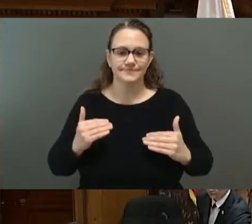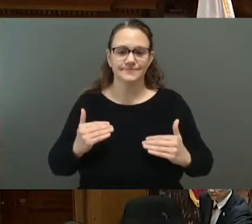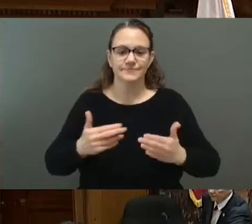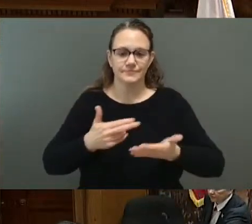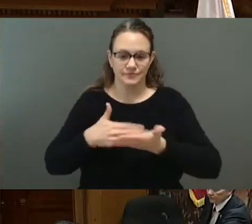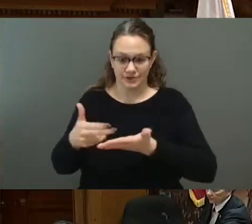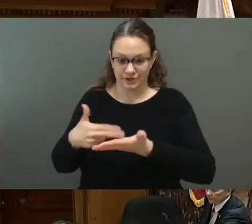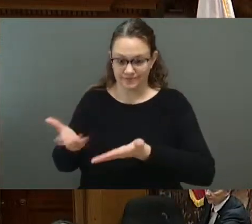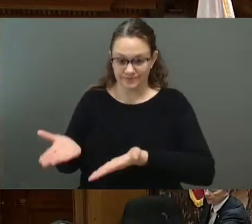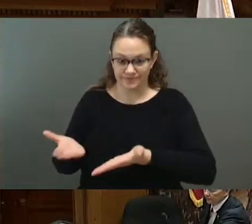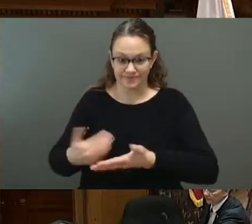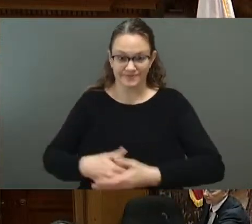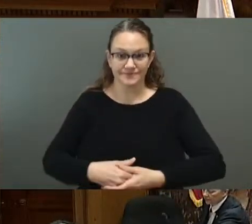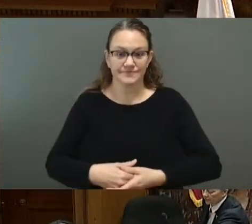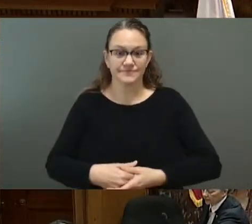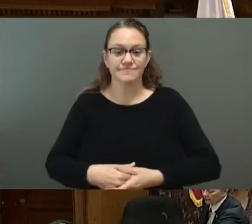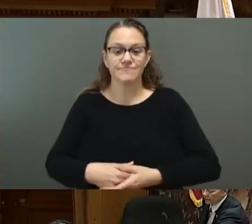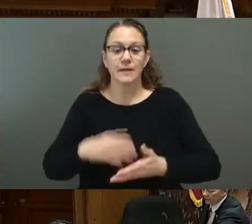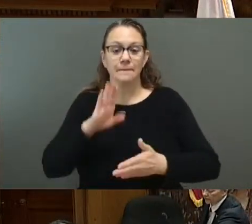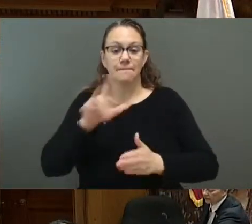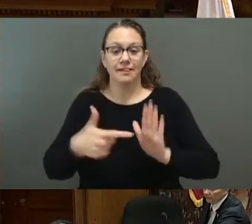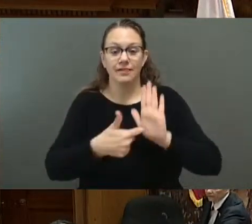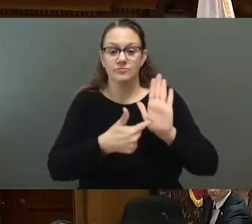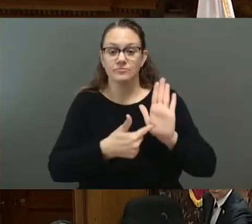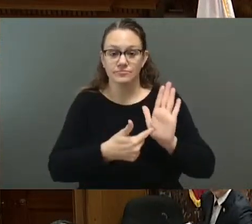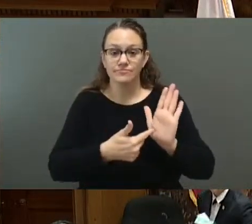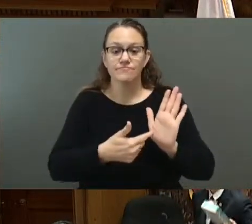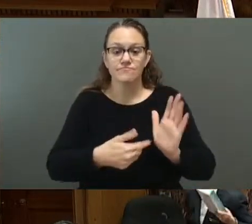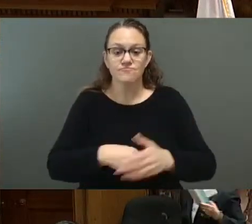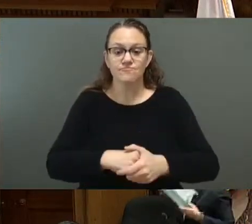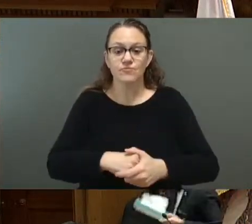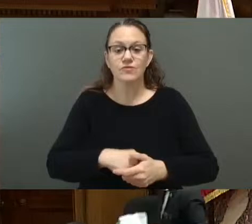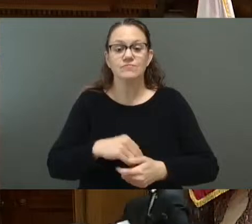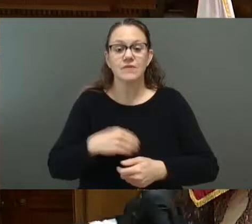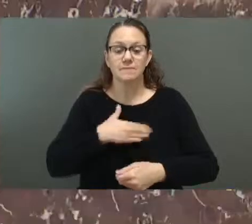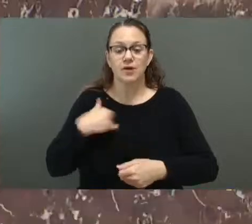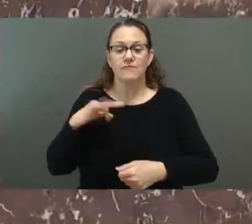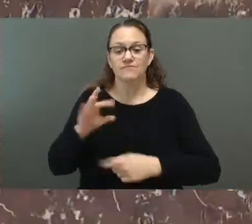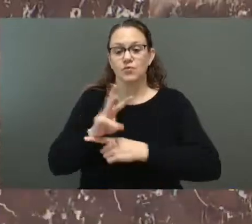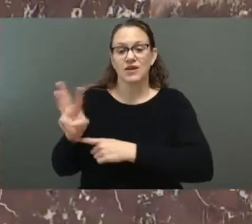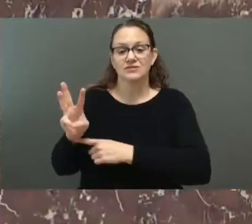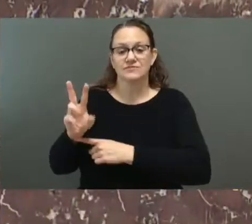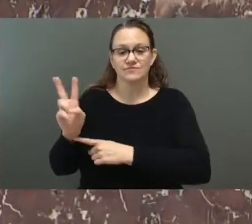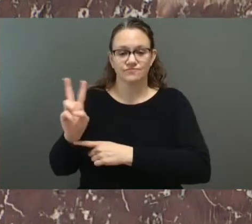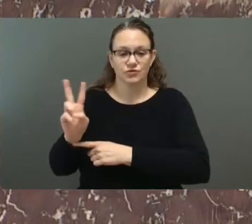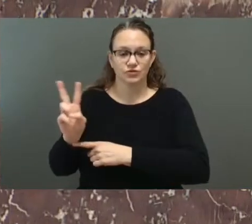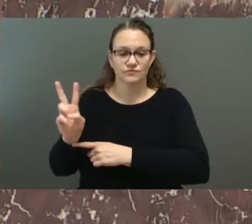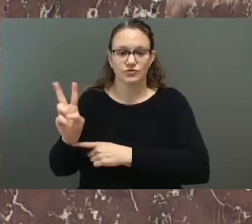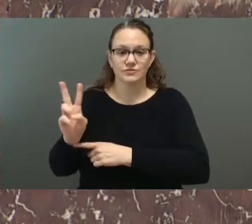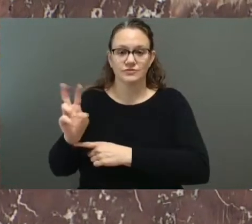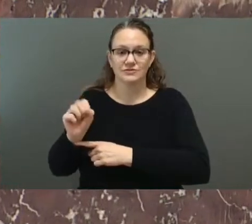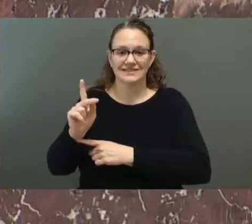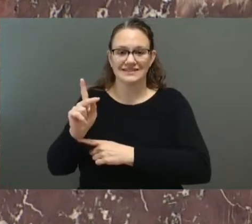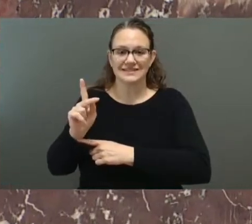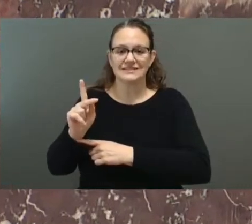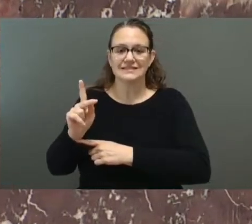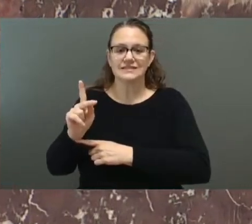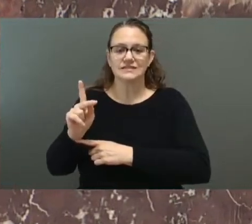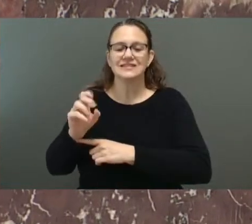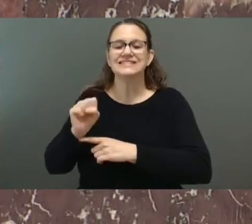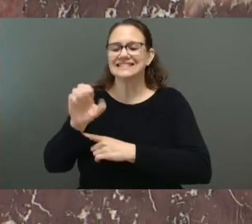Member for West Vancouver, Sea to Sky. Thank you, Mr. Speaker. I move that a bill entitled the British Columbia Transit Amendment